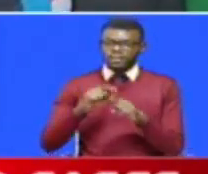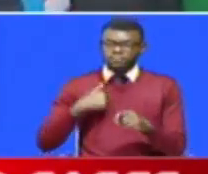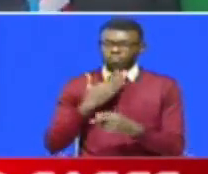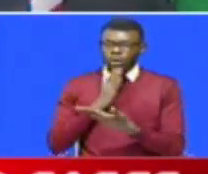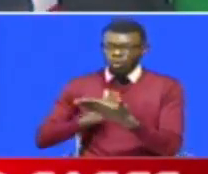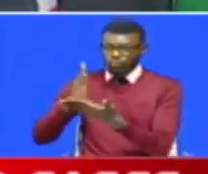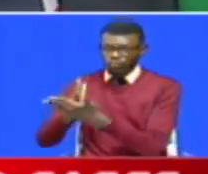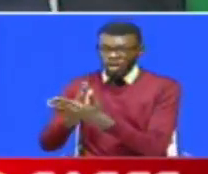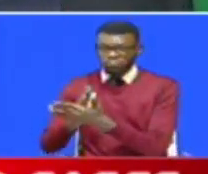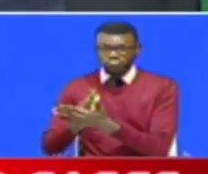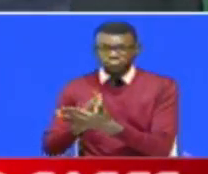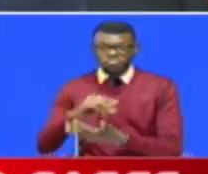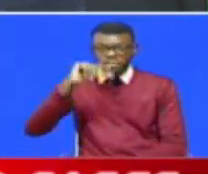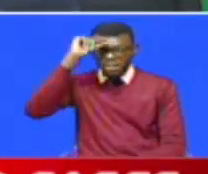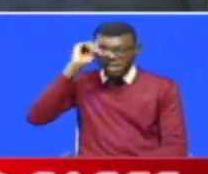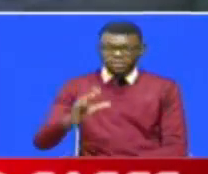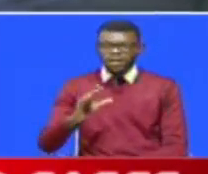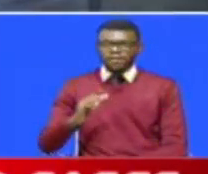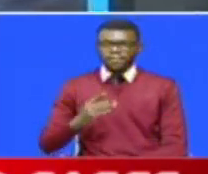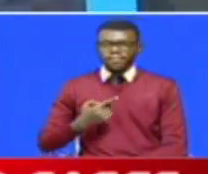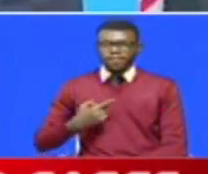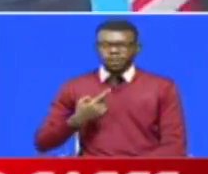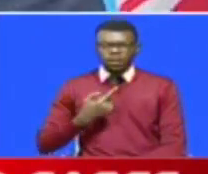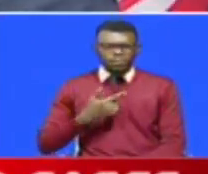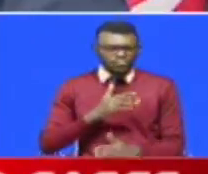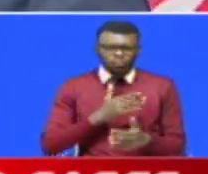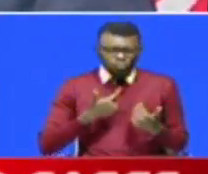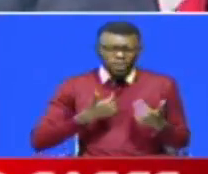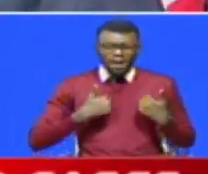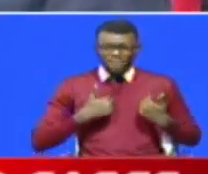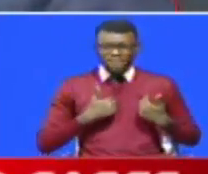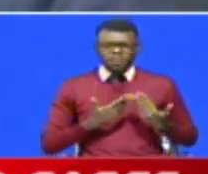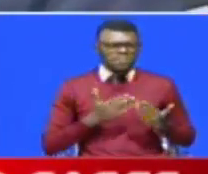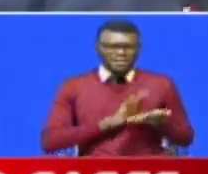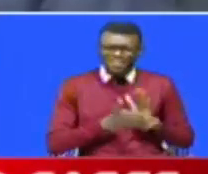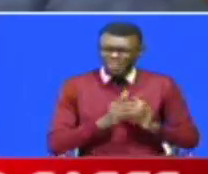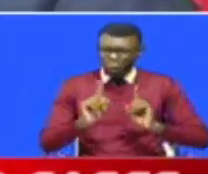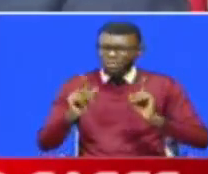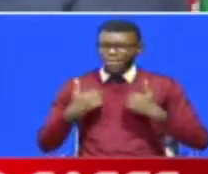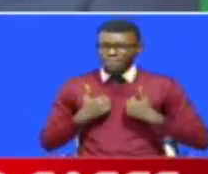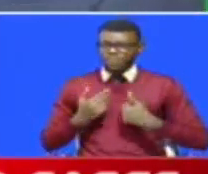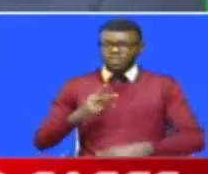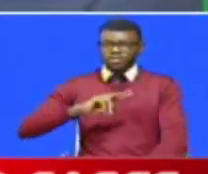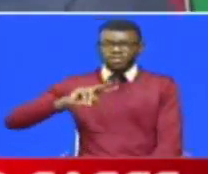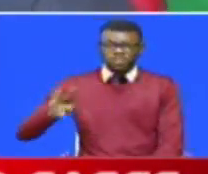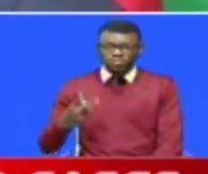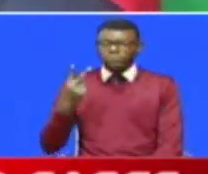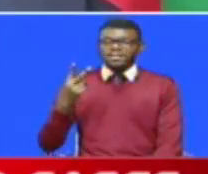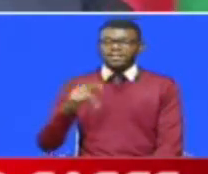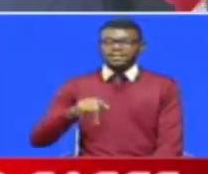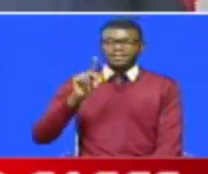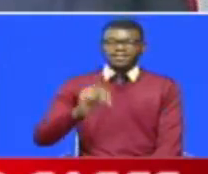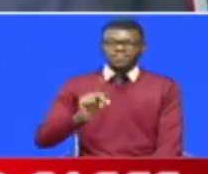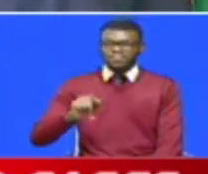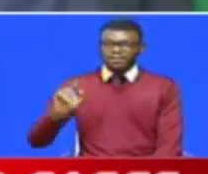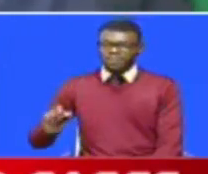confirm, Governor, that we did not also come with nothing. We have come with some 2,000 PPEs for your